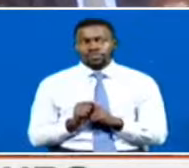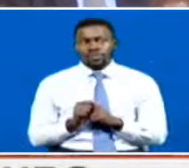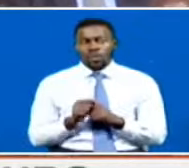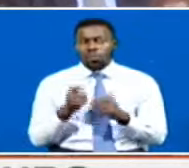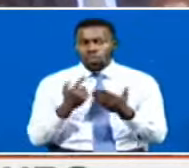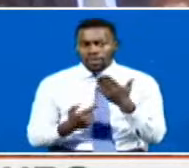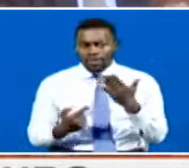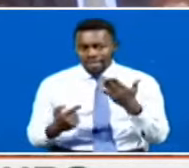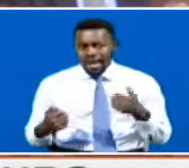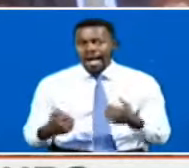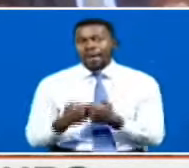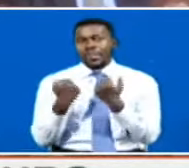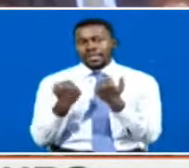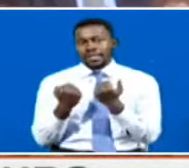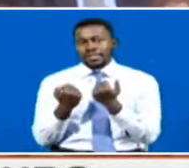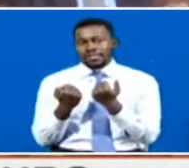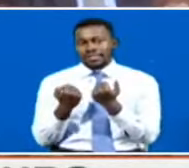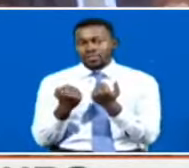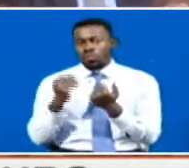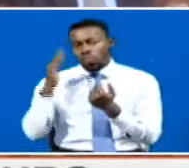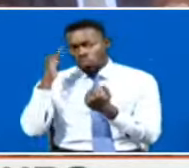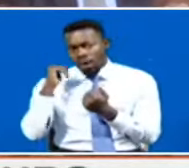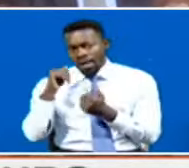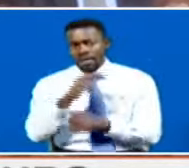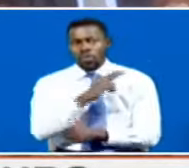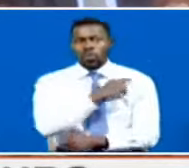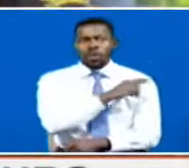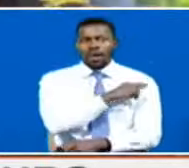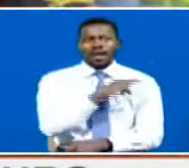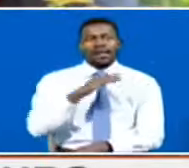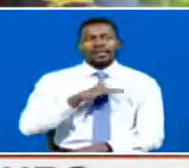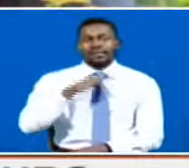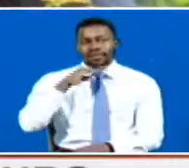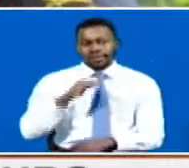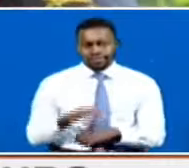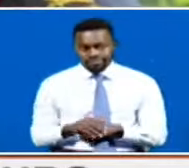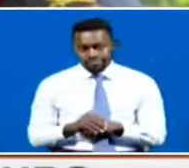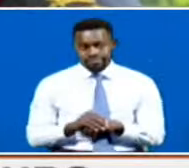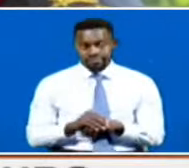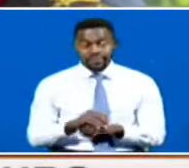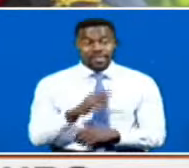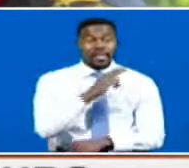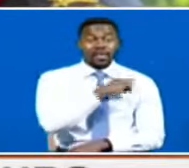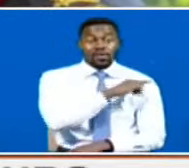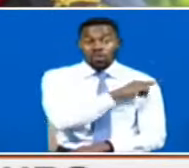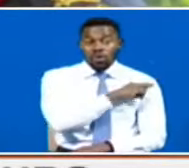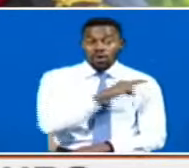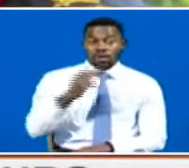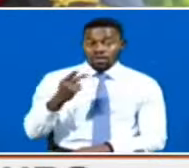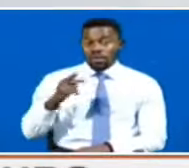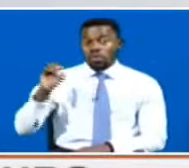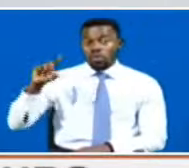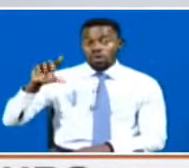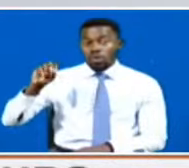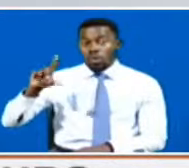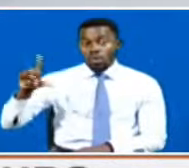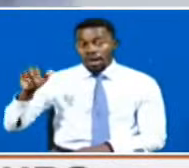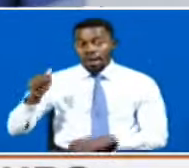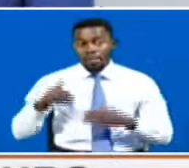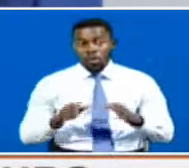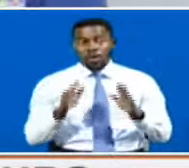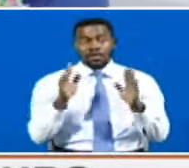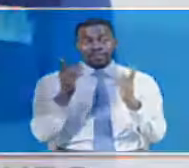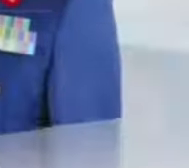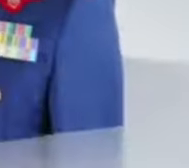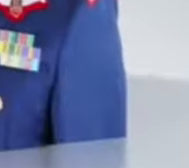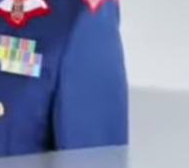cause of the death, how that plane came down. General Francis Omondi Ogolla was born on